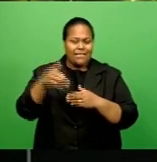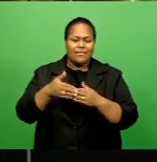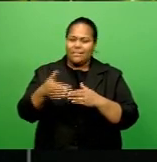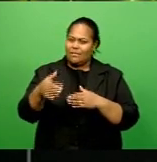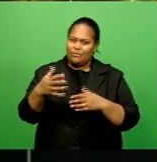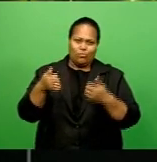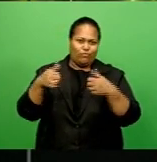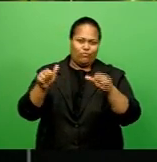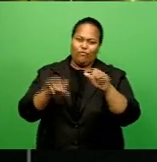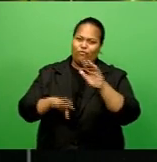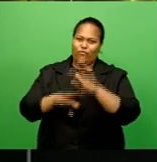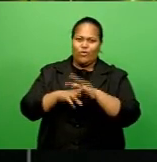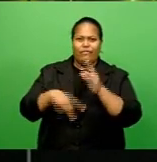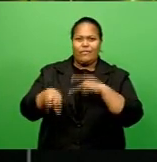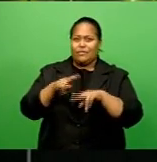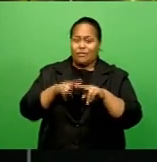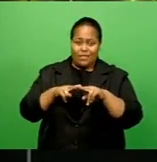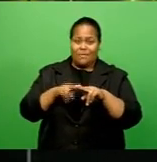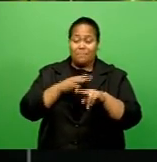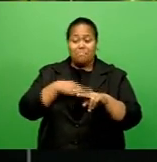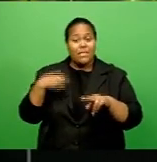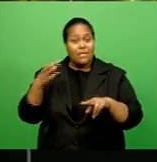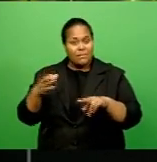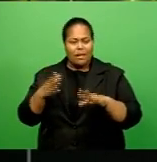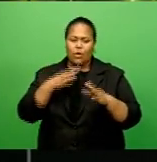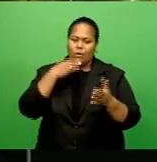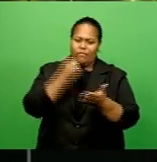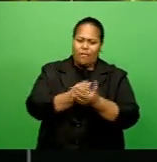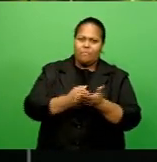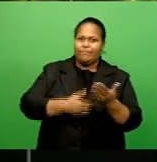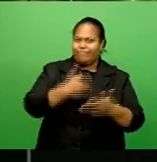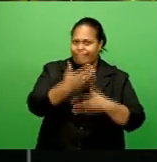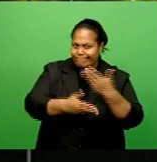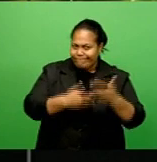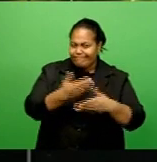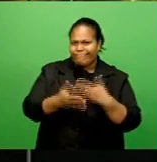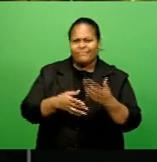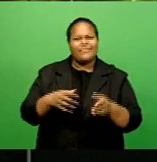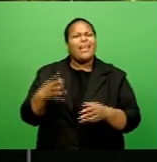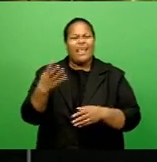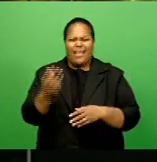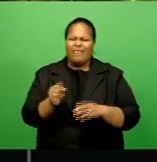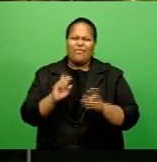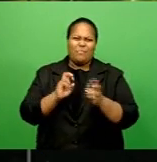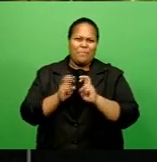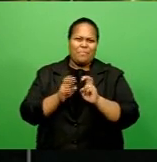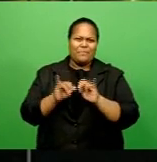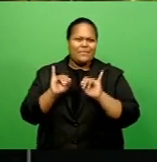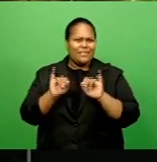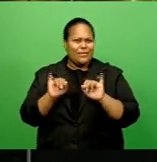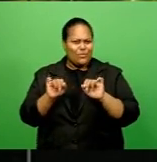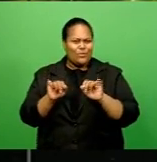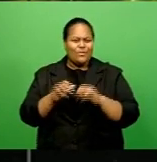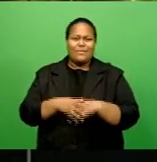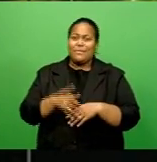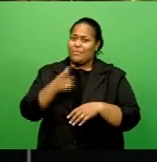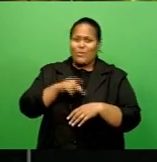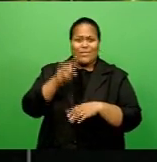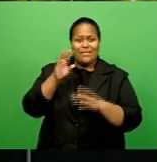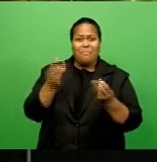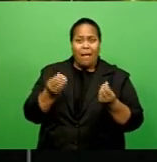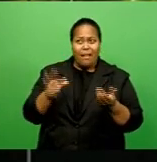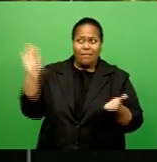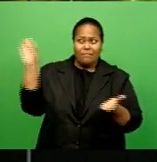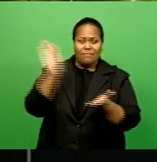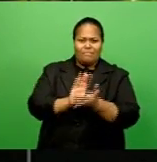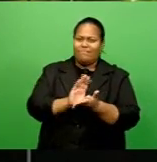this to FBC News, saying there are some setbacks. Sanyani Mboila reports some of these include the inability to secure funding and lack